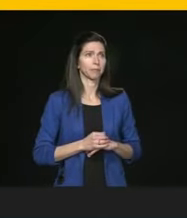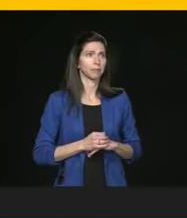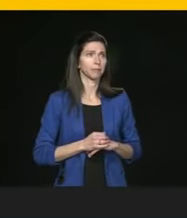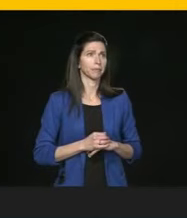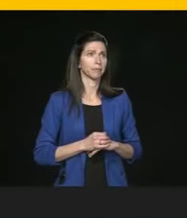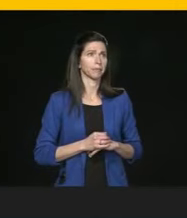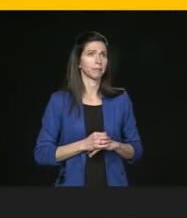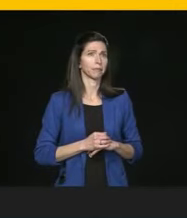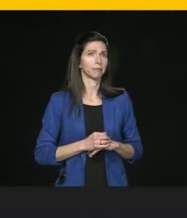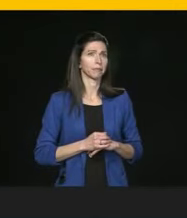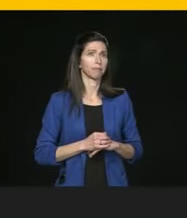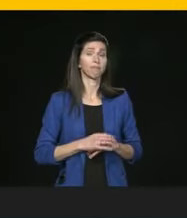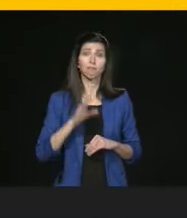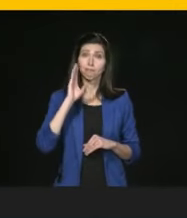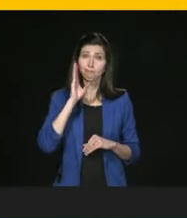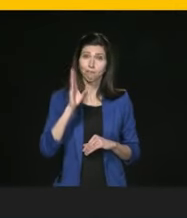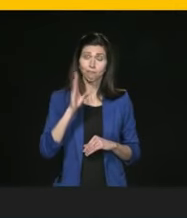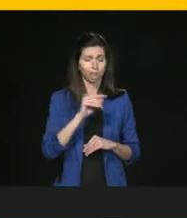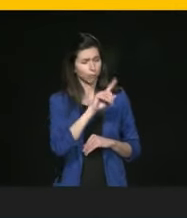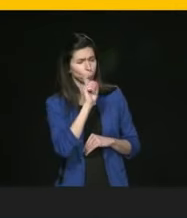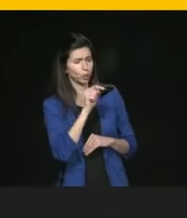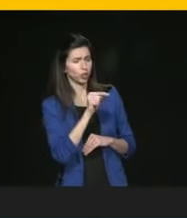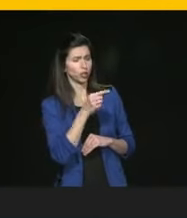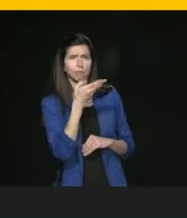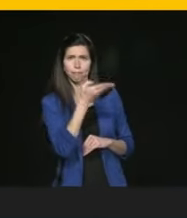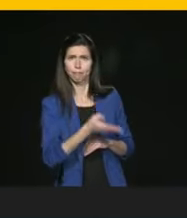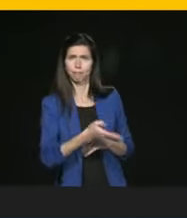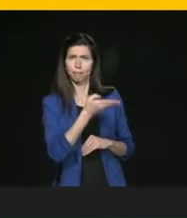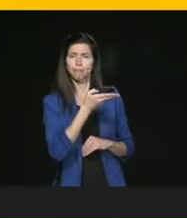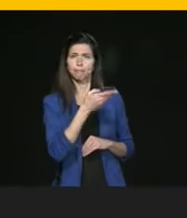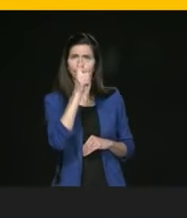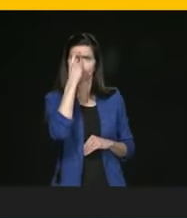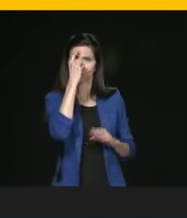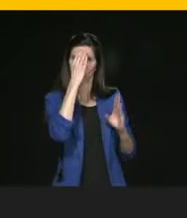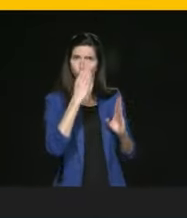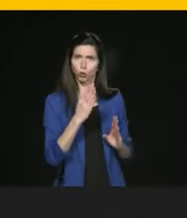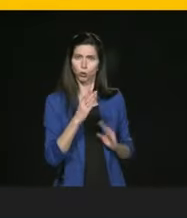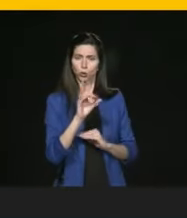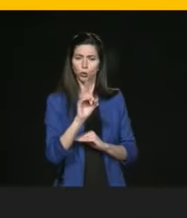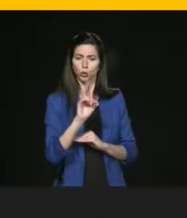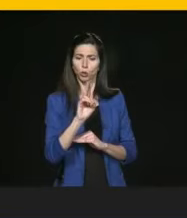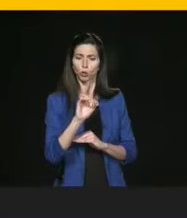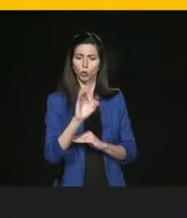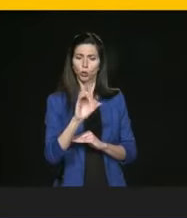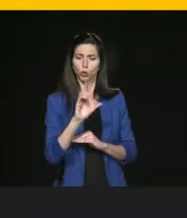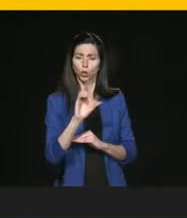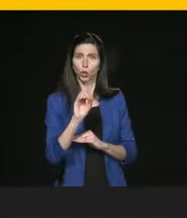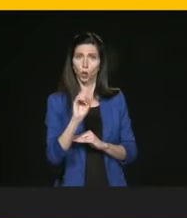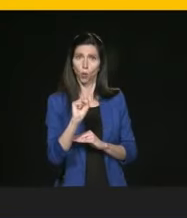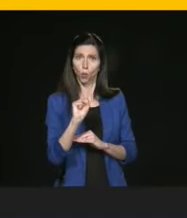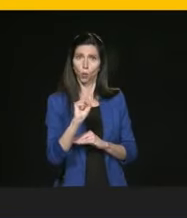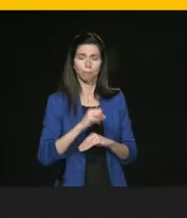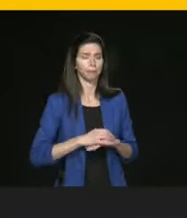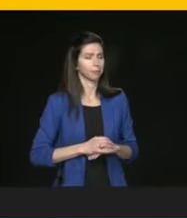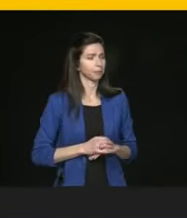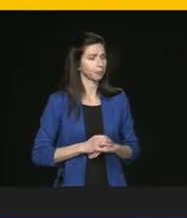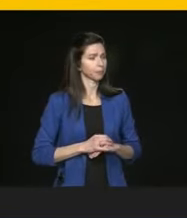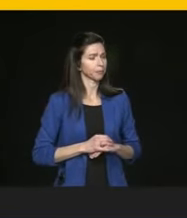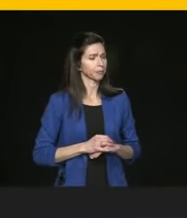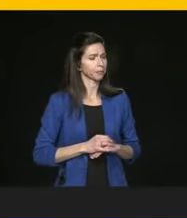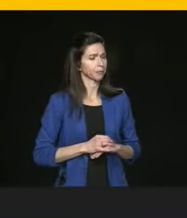for Minister Duclos. Monsieur Duclos, est-ce que Minister Duclos, la frontière américaine qui va être fermée pour un mois de plus, we have extended